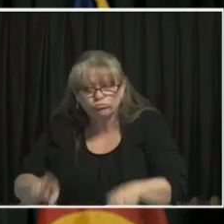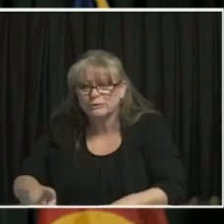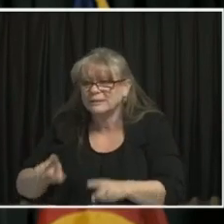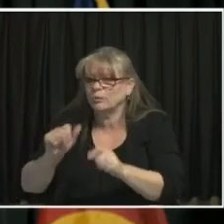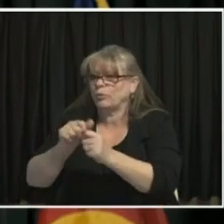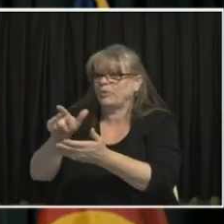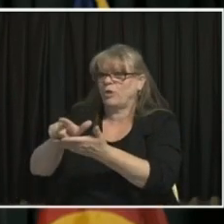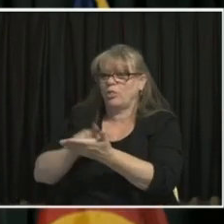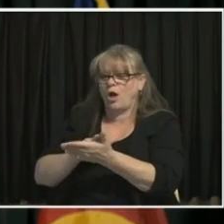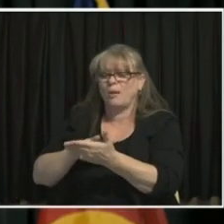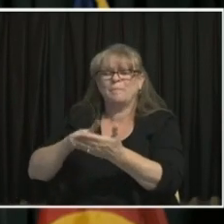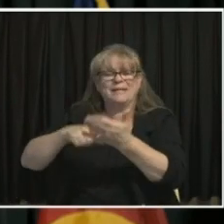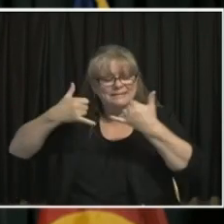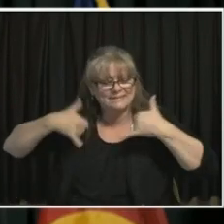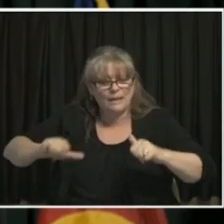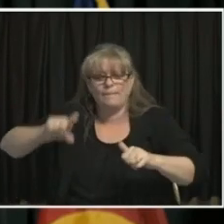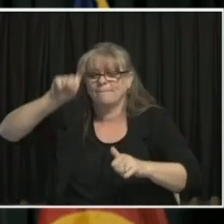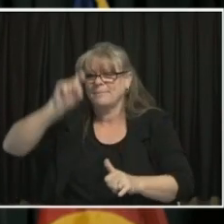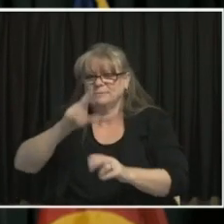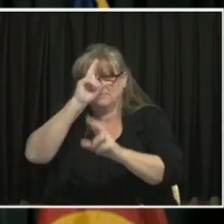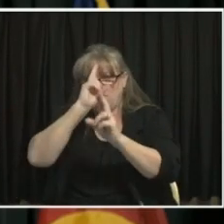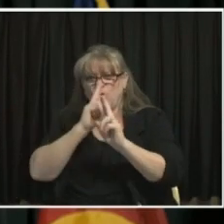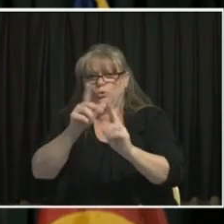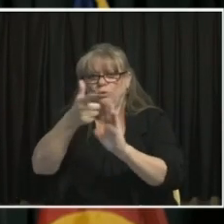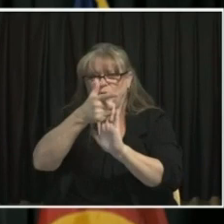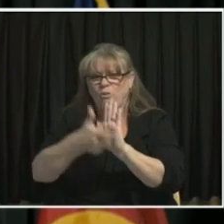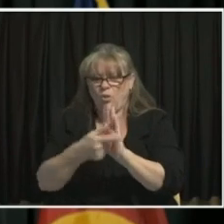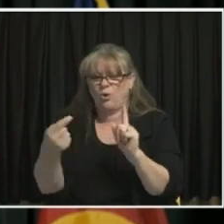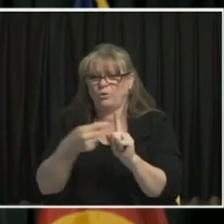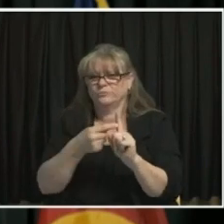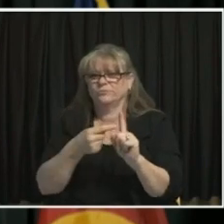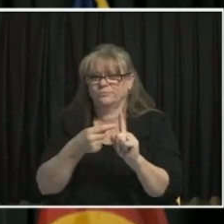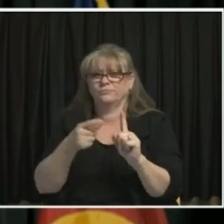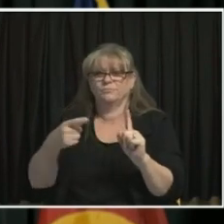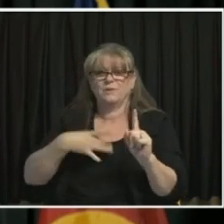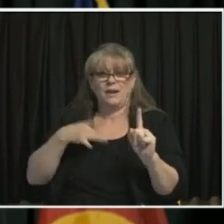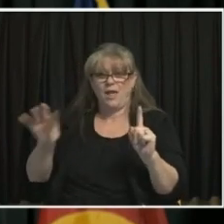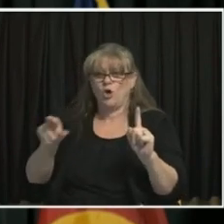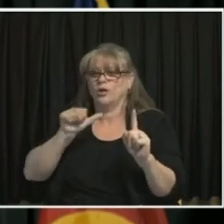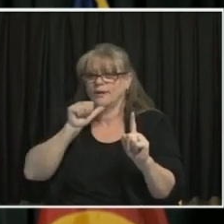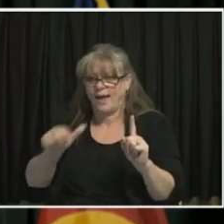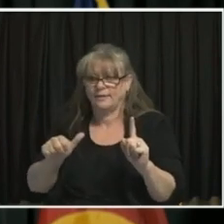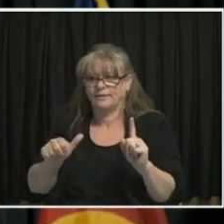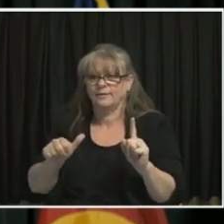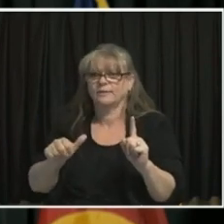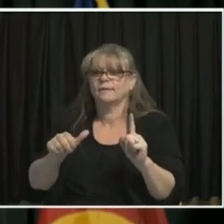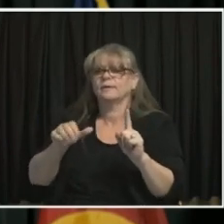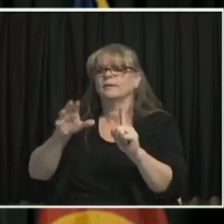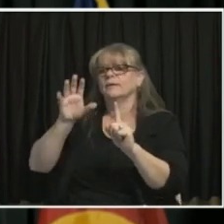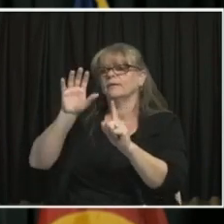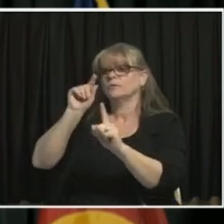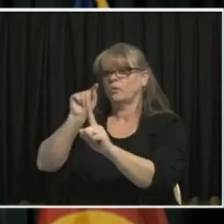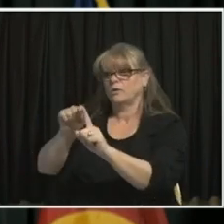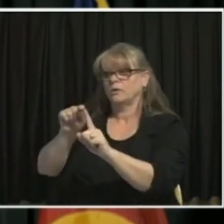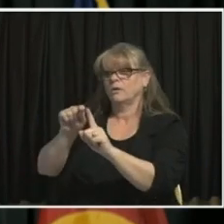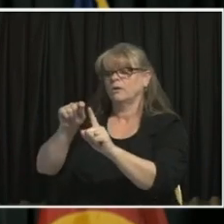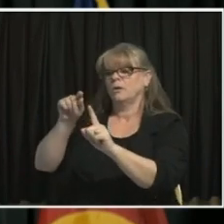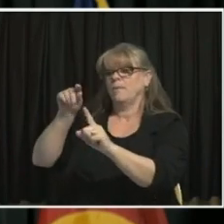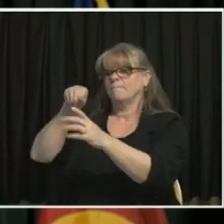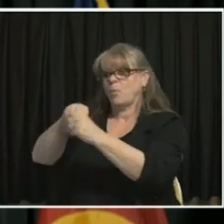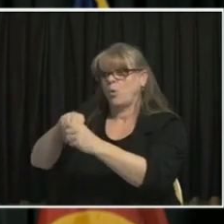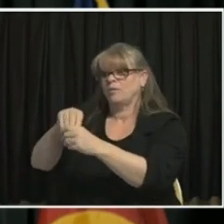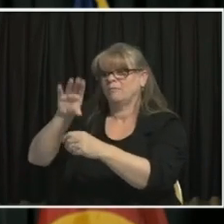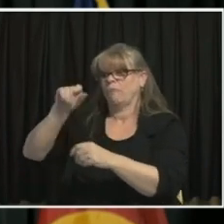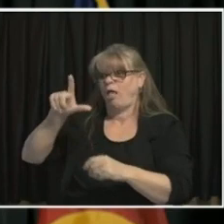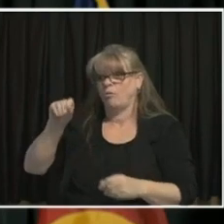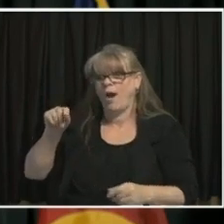because we believe in the rule of law here in Colorado and here in America. Gus, thank you